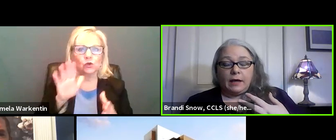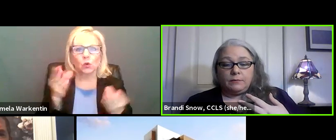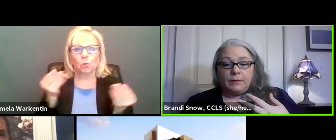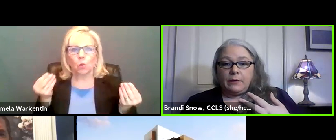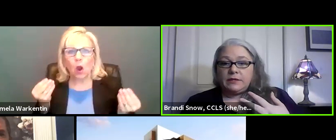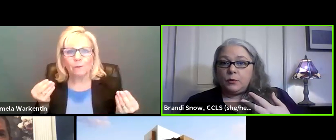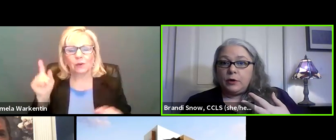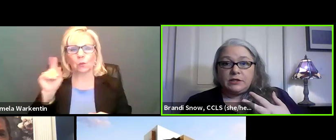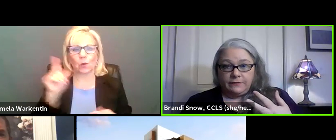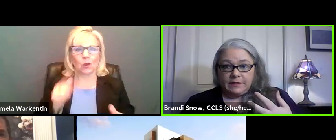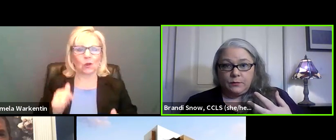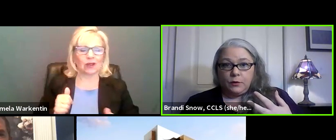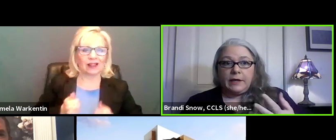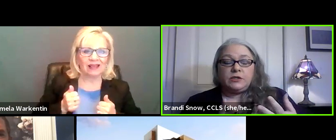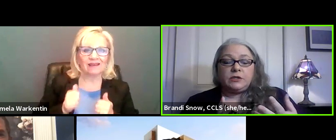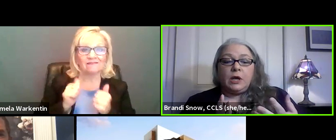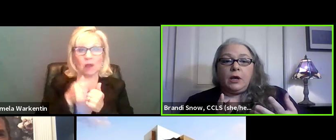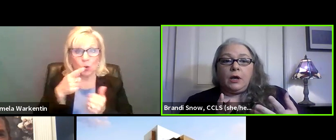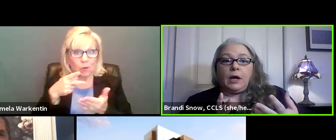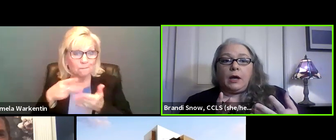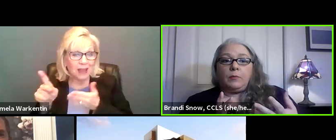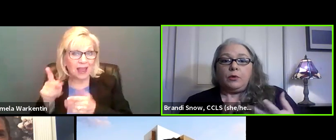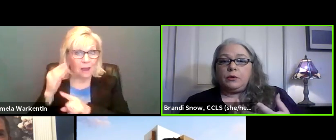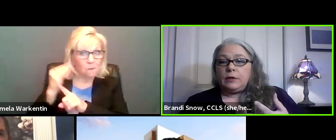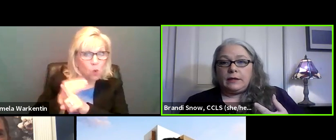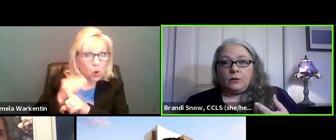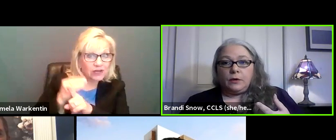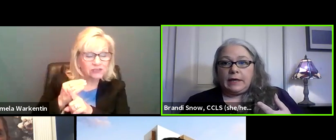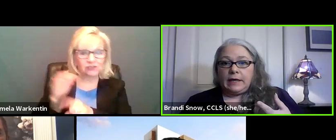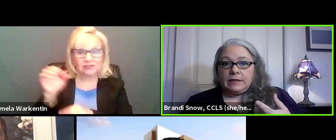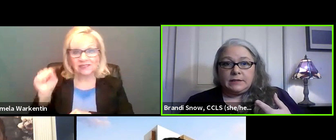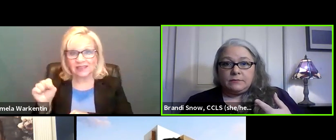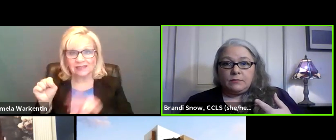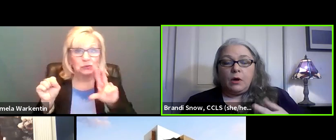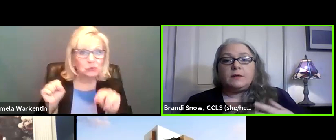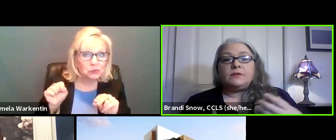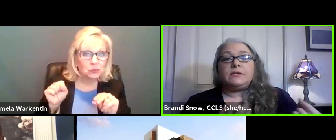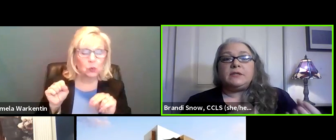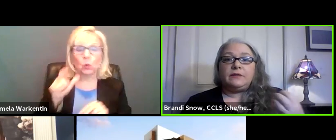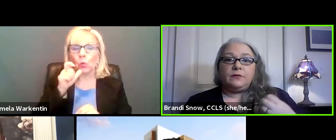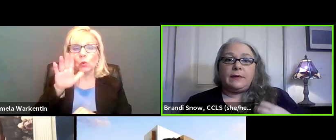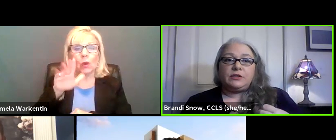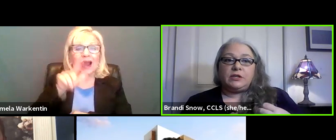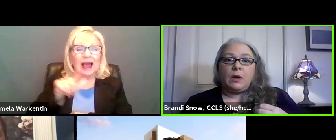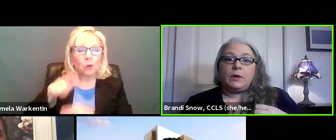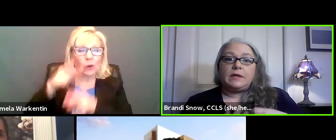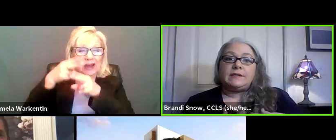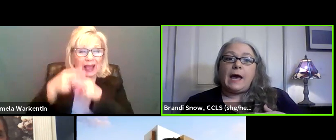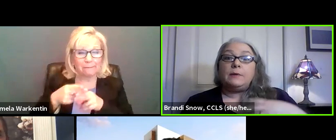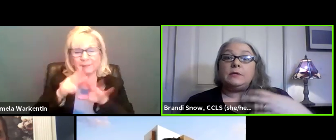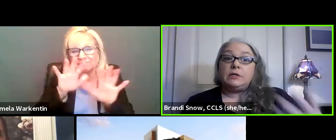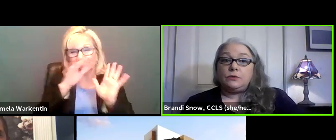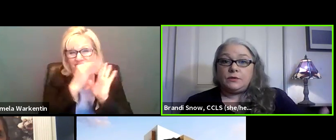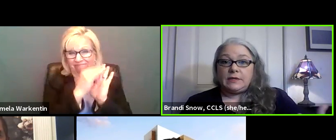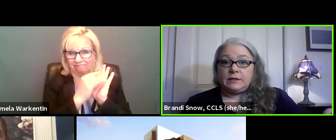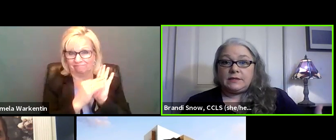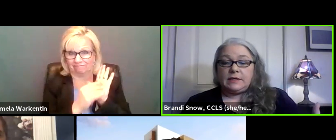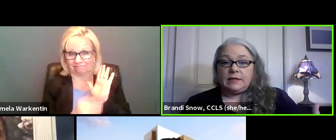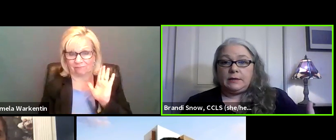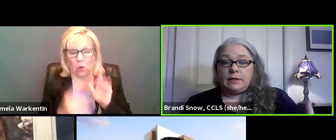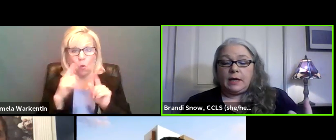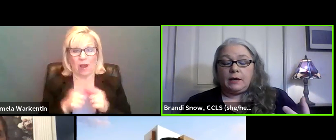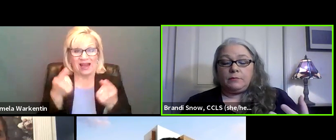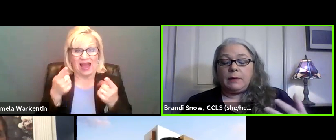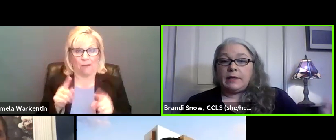it's mortgaged, if it's mortgaged, who your landlord is, all sorts of information about what has happened to you